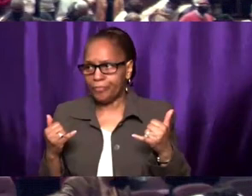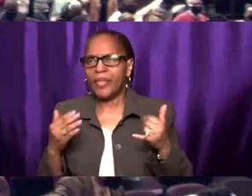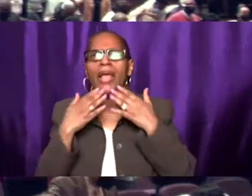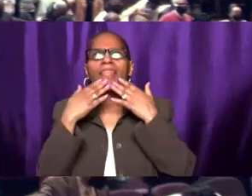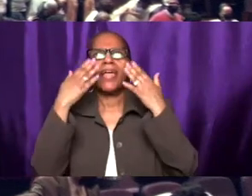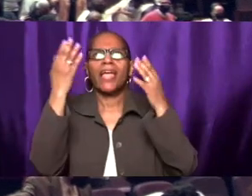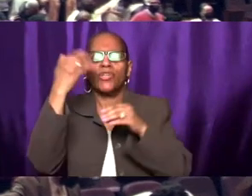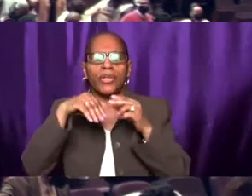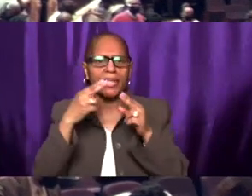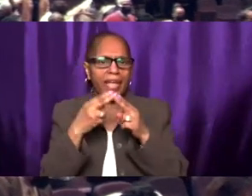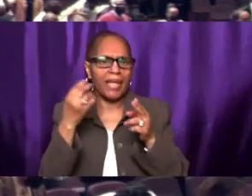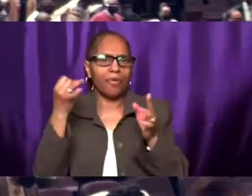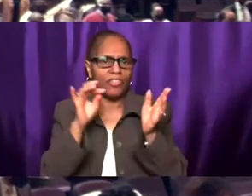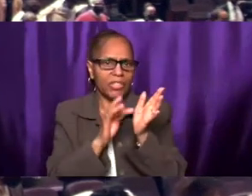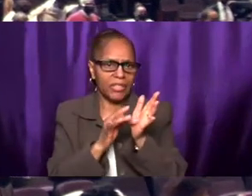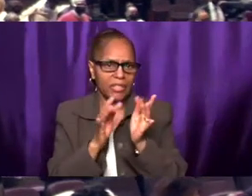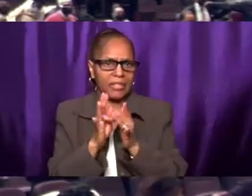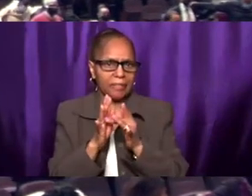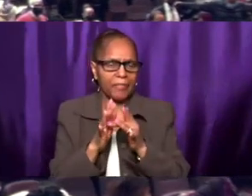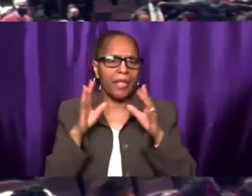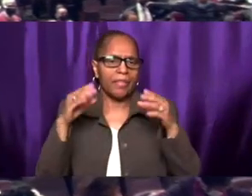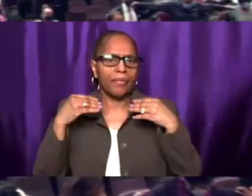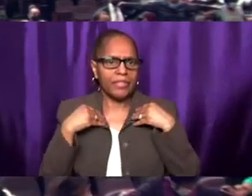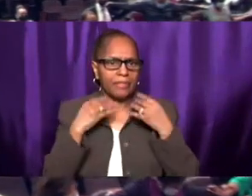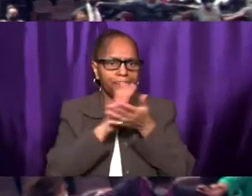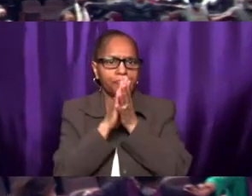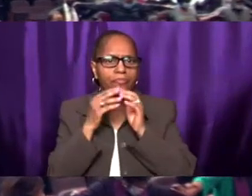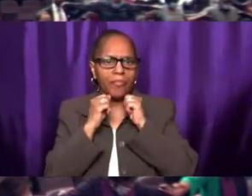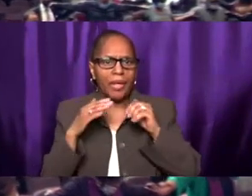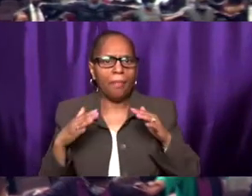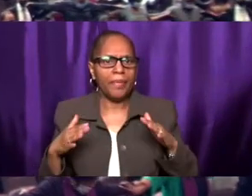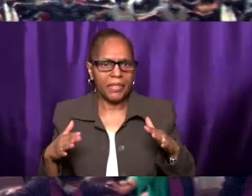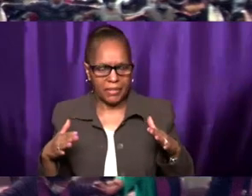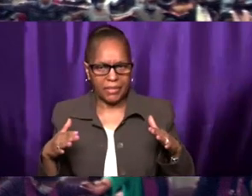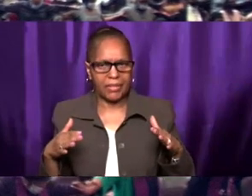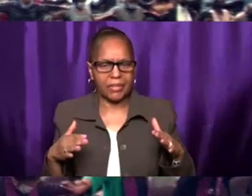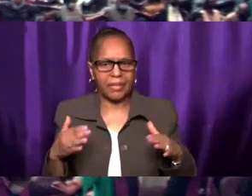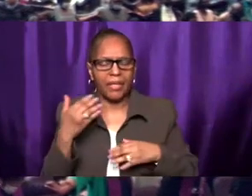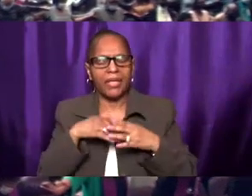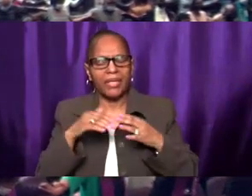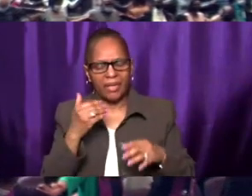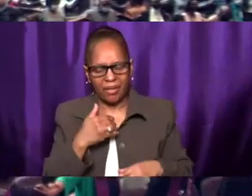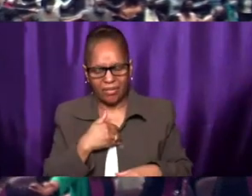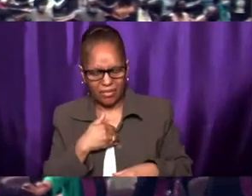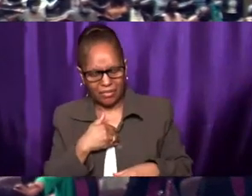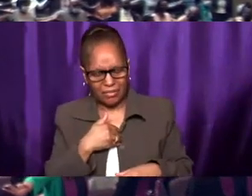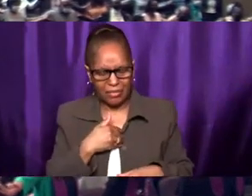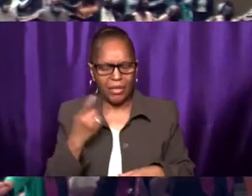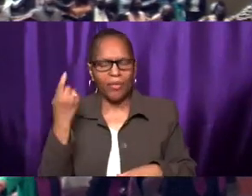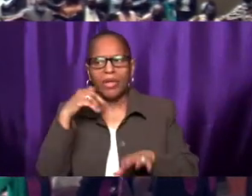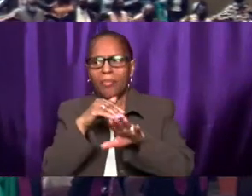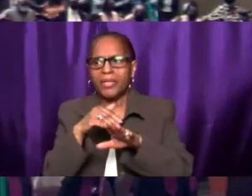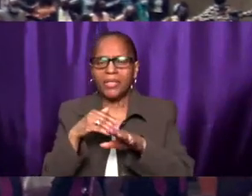thank you in the name of Jesus that they'll receive a peace that passes all understanding. We come against